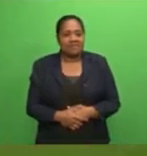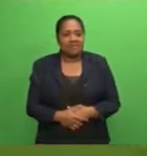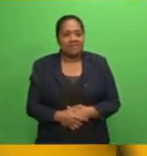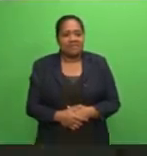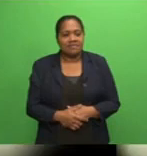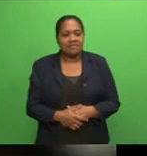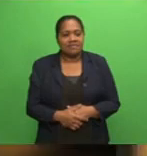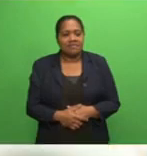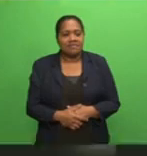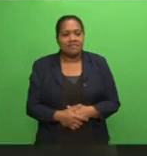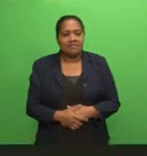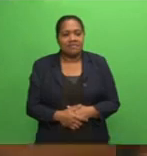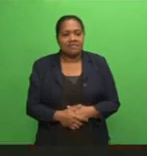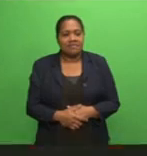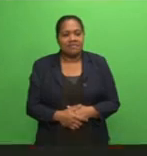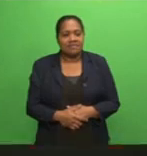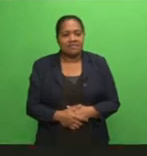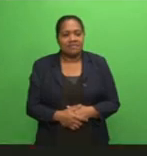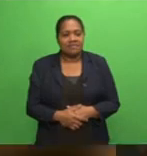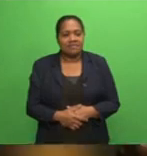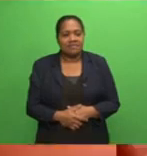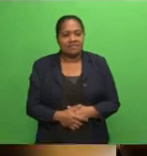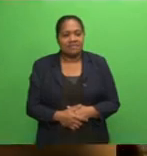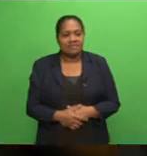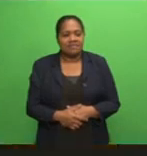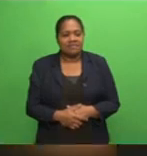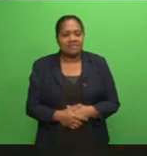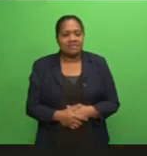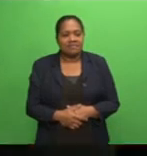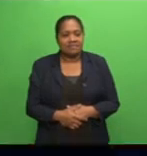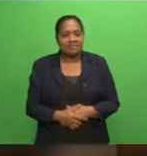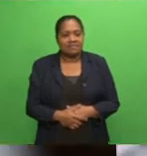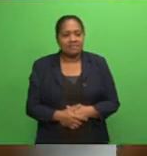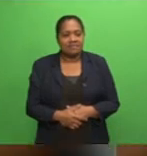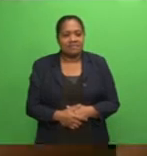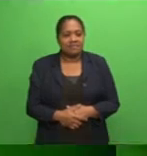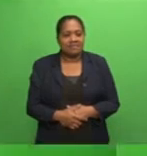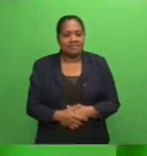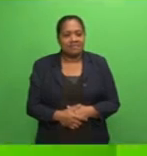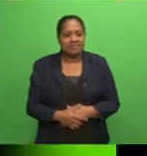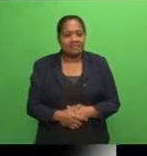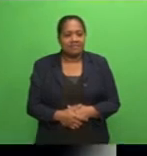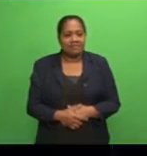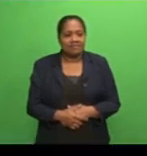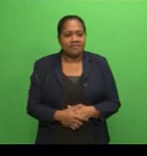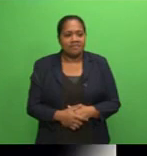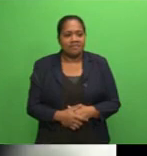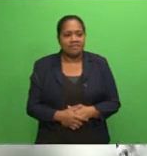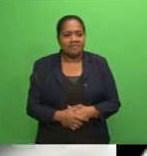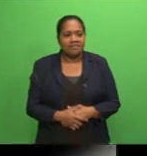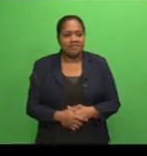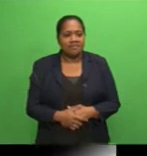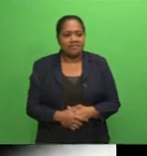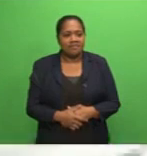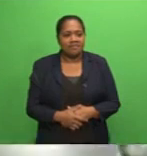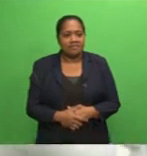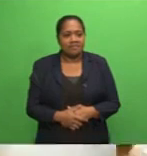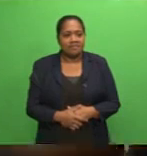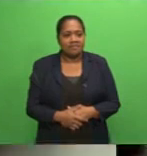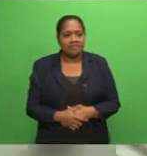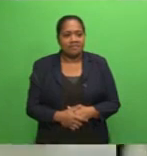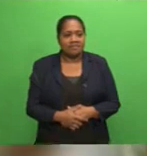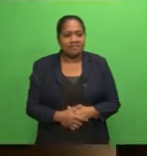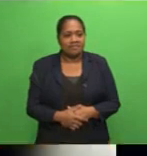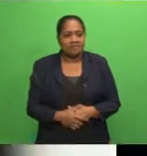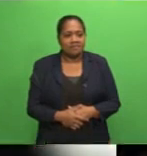Sublime! He is unbelievable, Jerry Tuwai. Had no right to score that try. And he's bamboozled